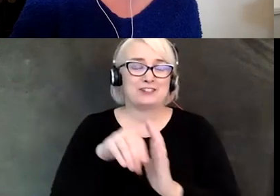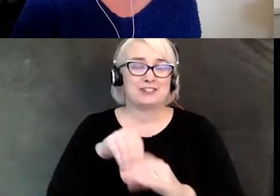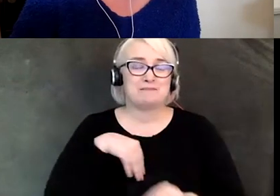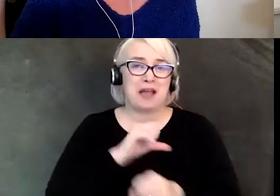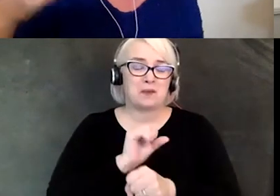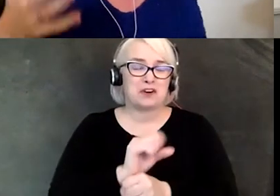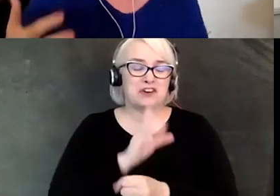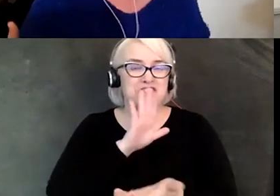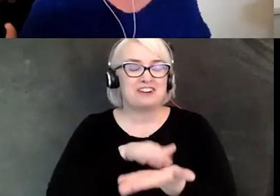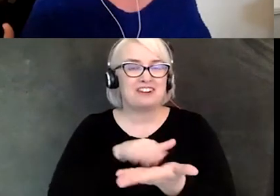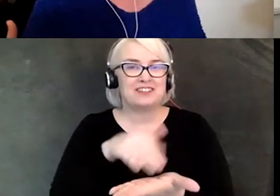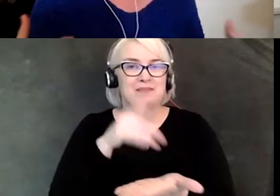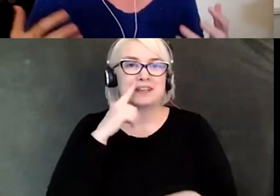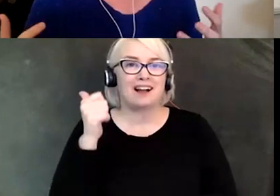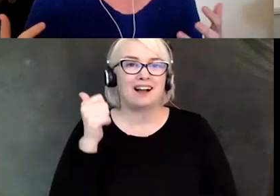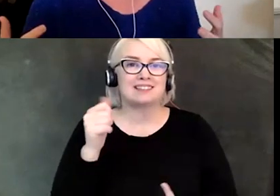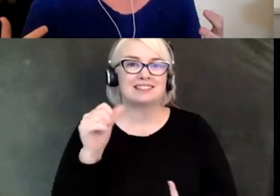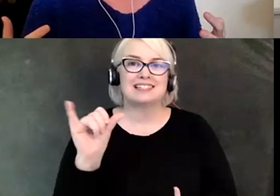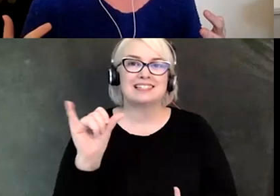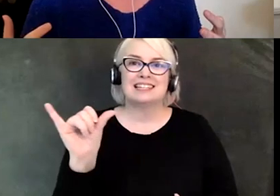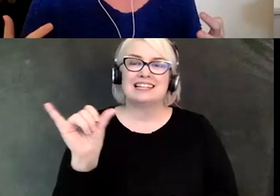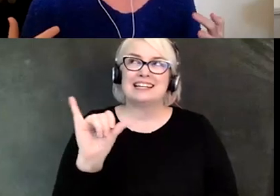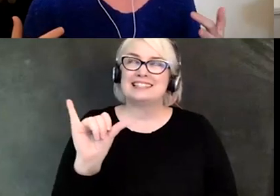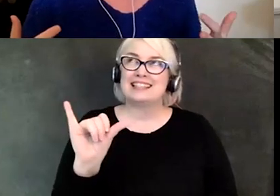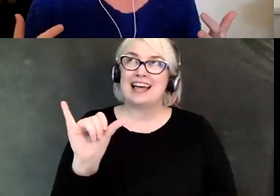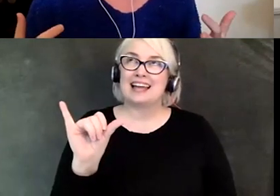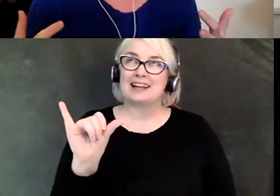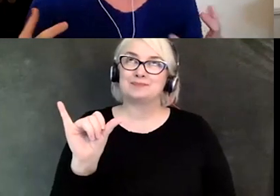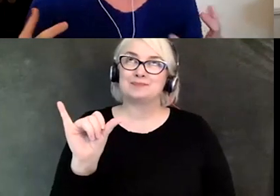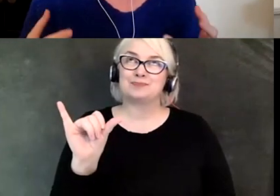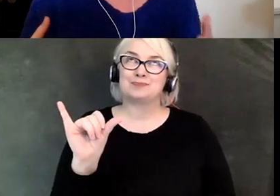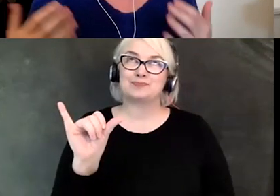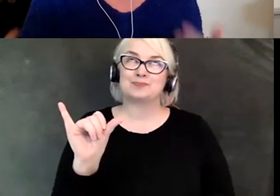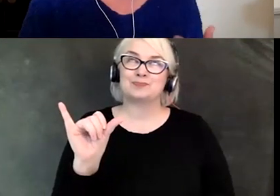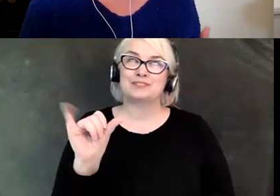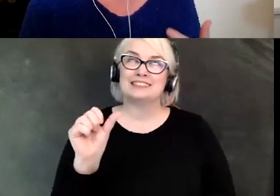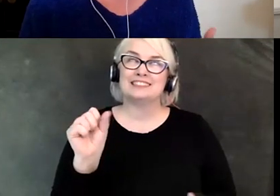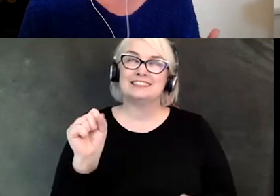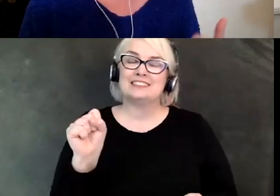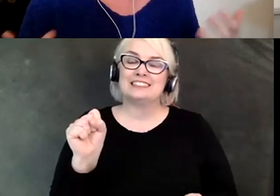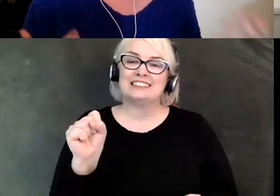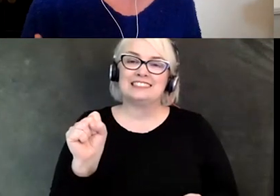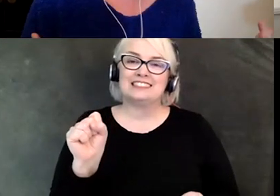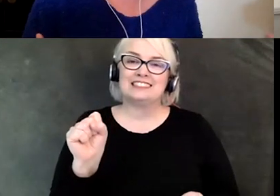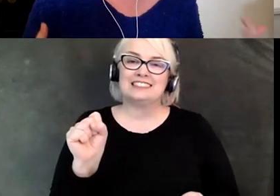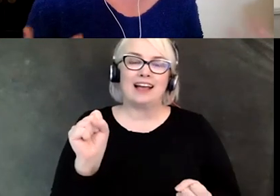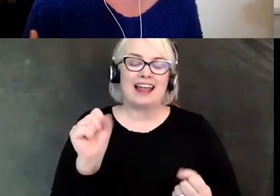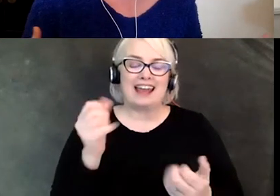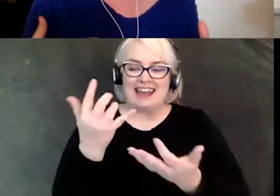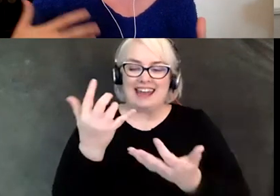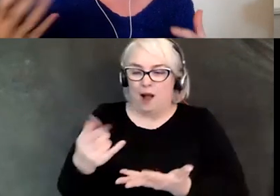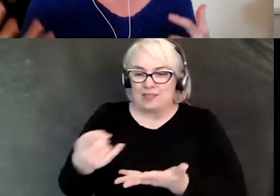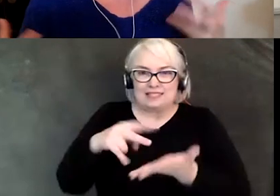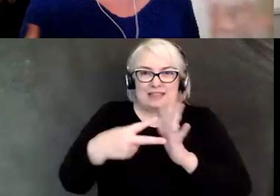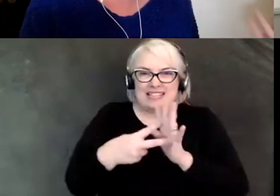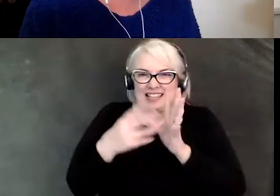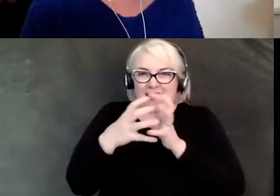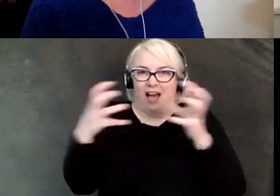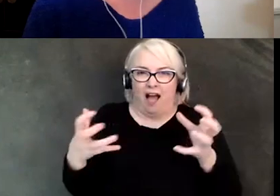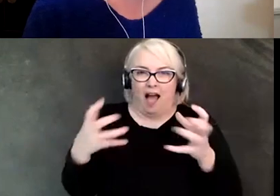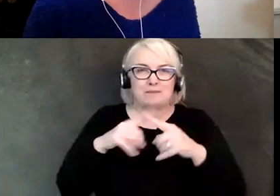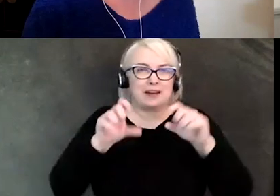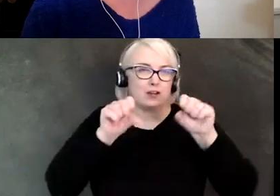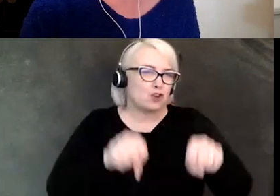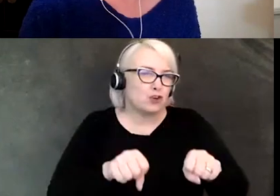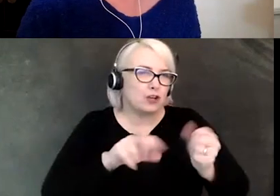it's like you, it suddenly means a lot, but could mean nothing. then, so